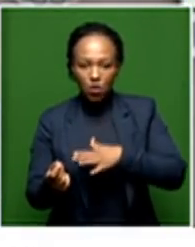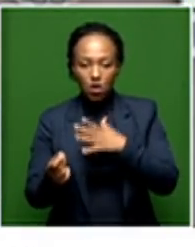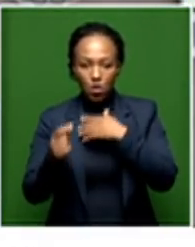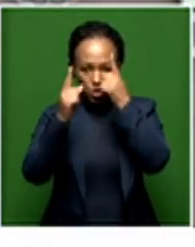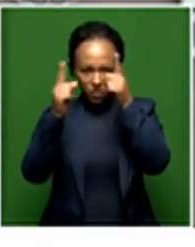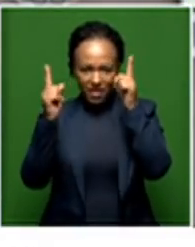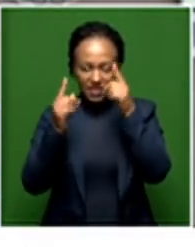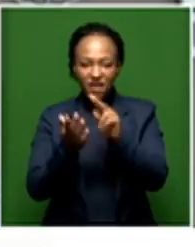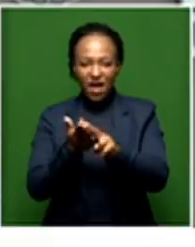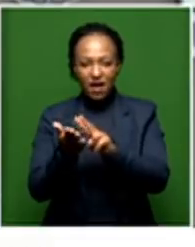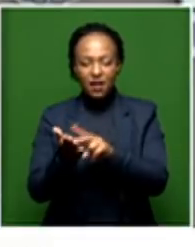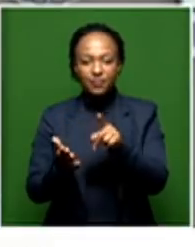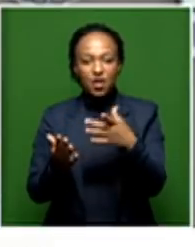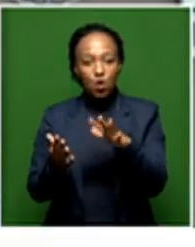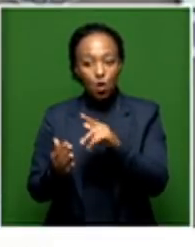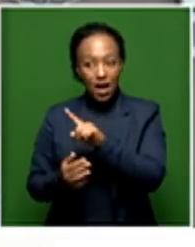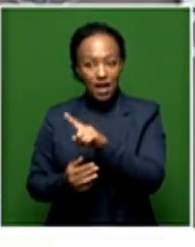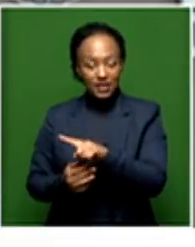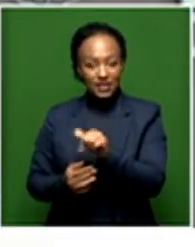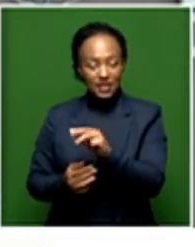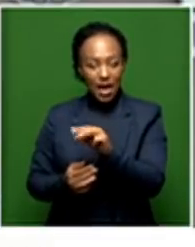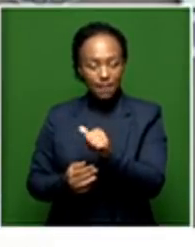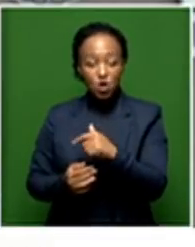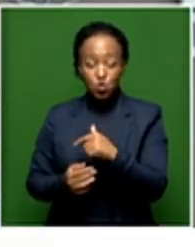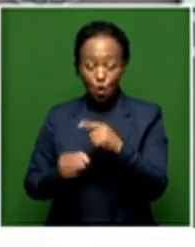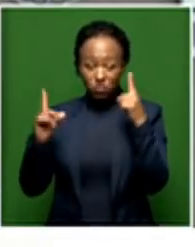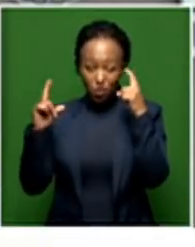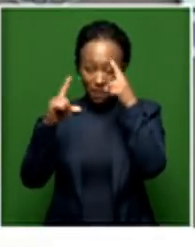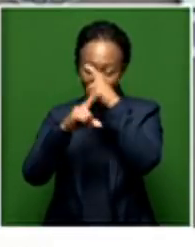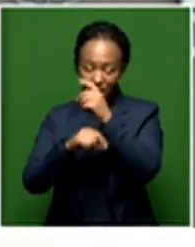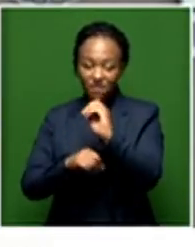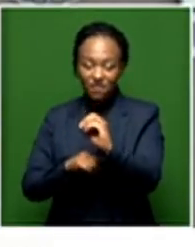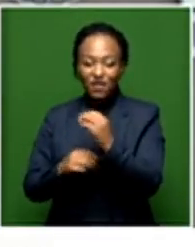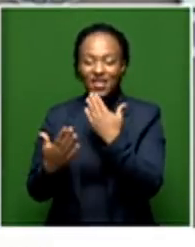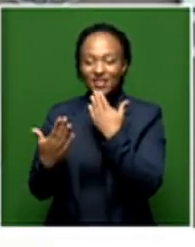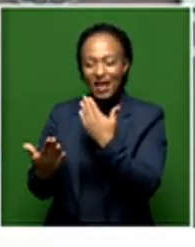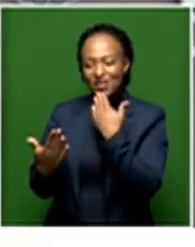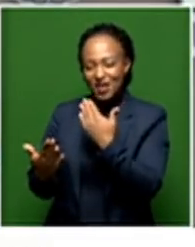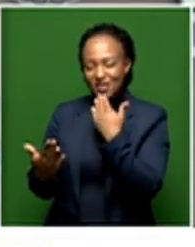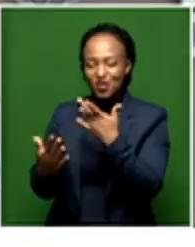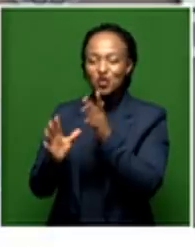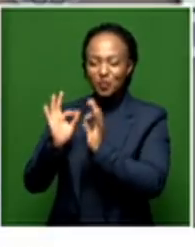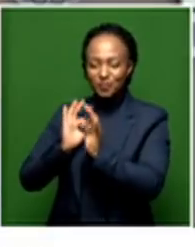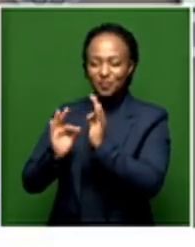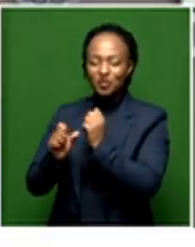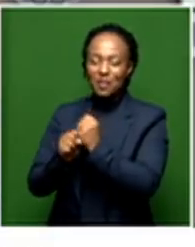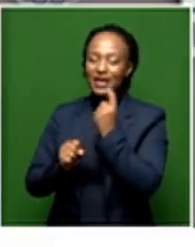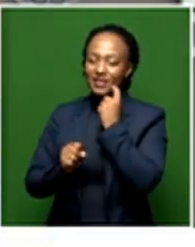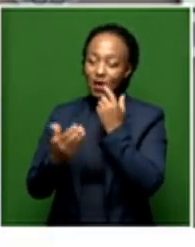Zama about this very complicated subject. It is so complex, and Zama, thanks so much for simplifying it. Welcome